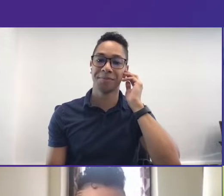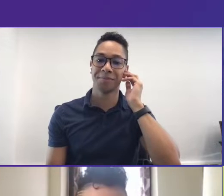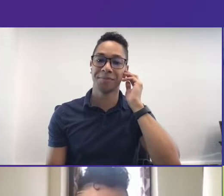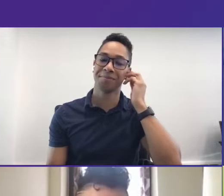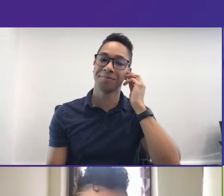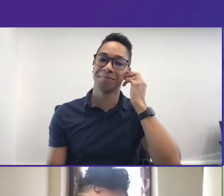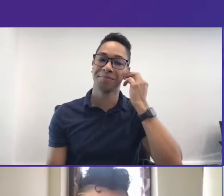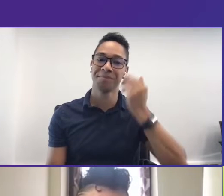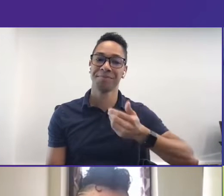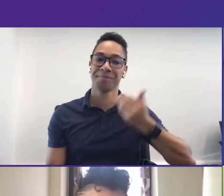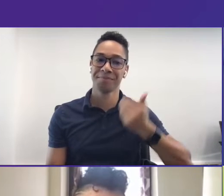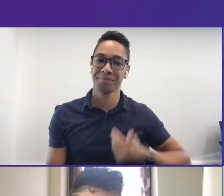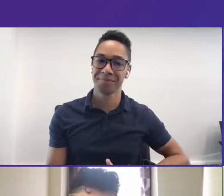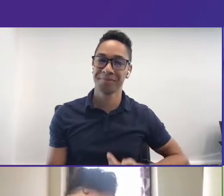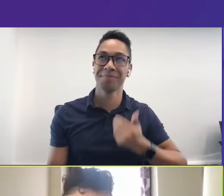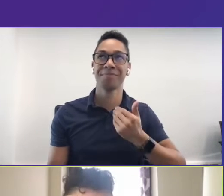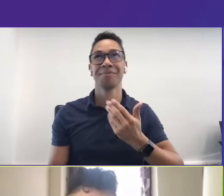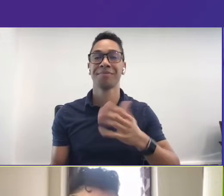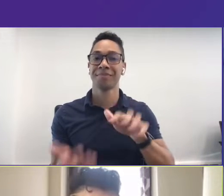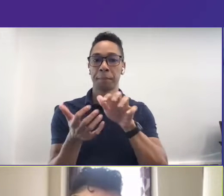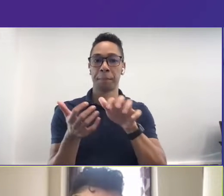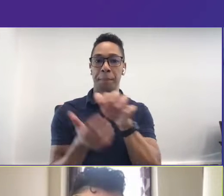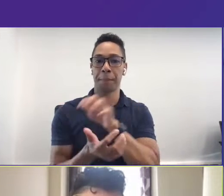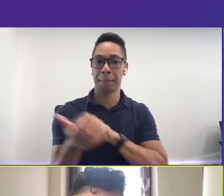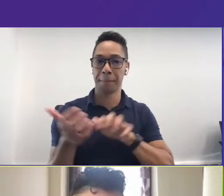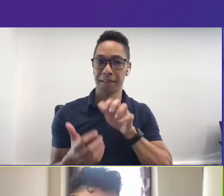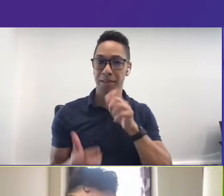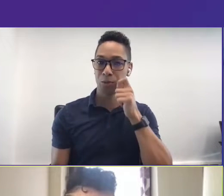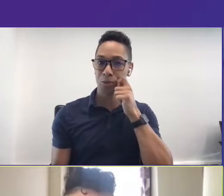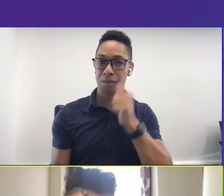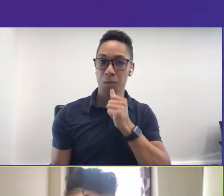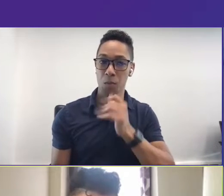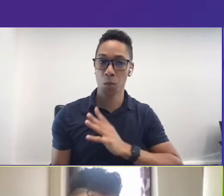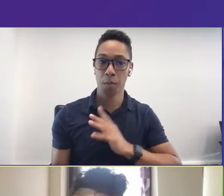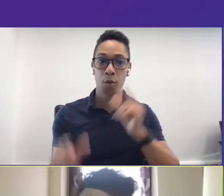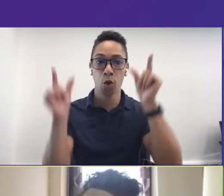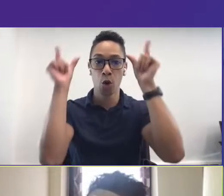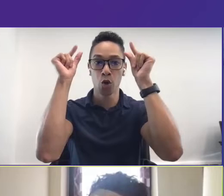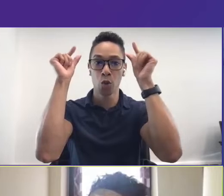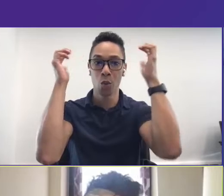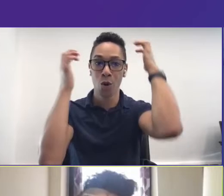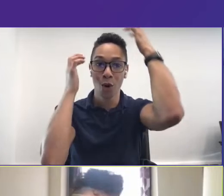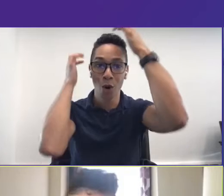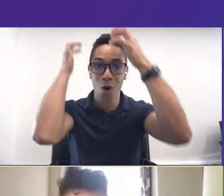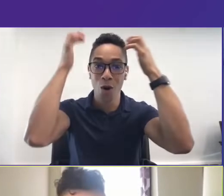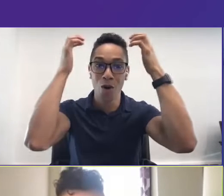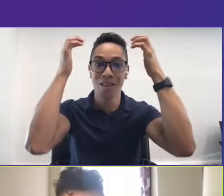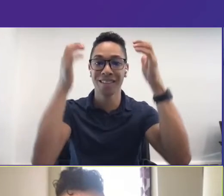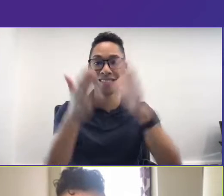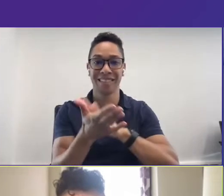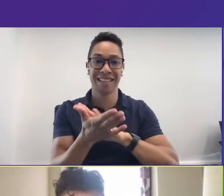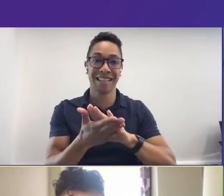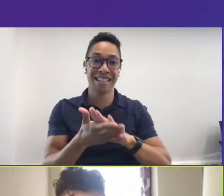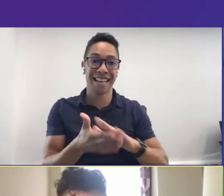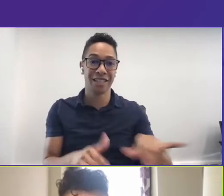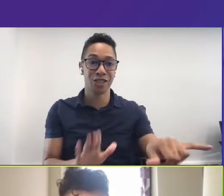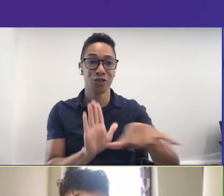let's see, a mixed race woman with short curly hair and freshly shaved sides,